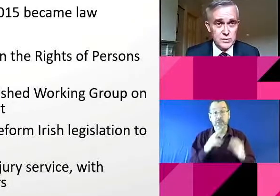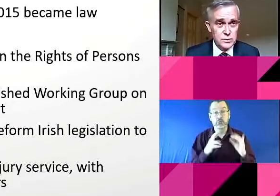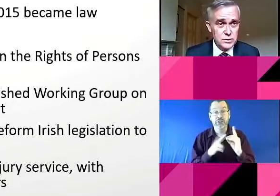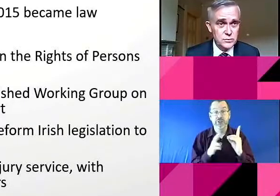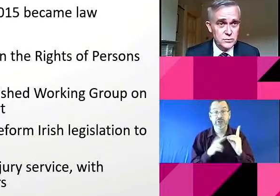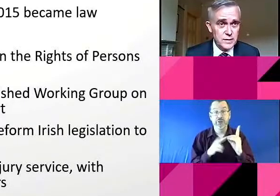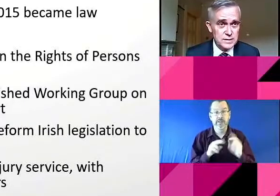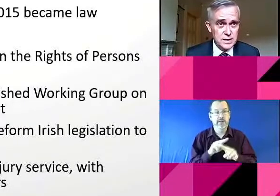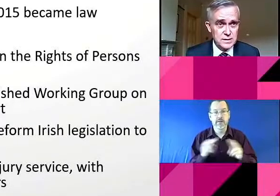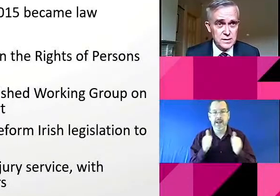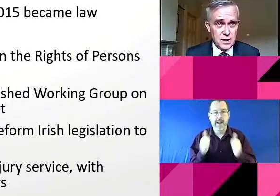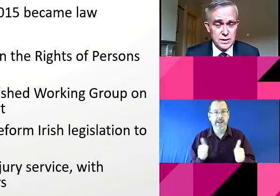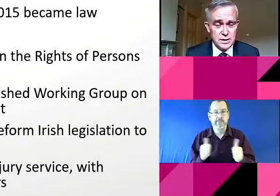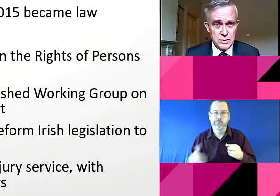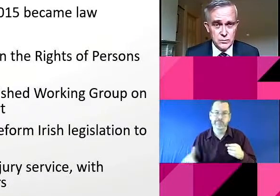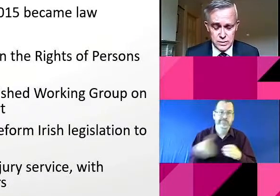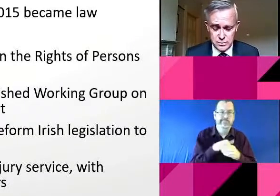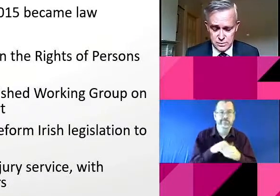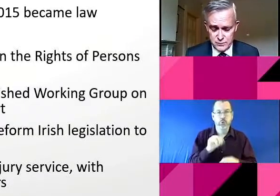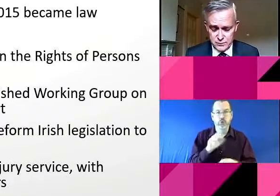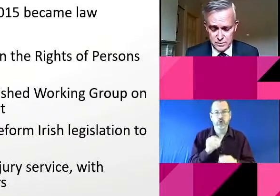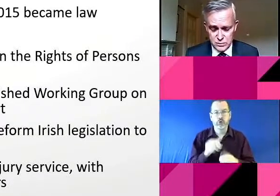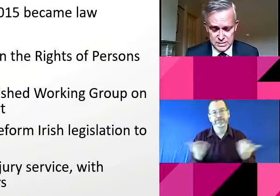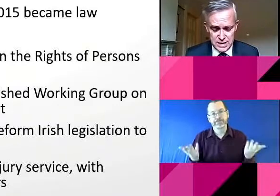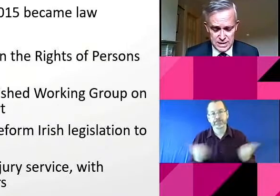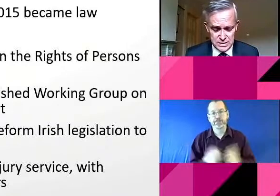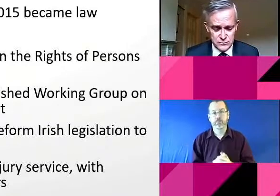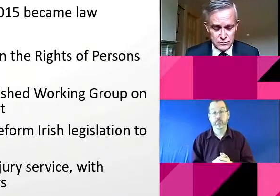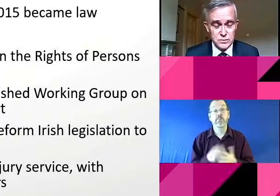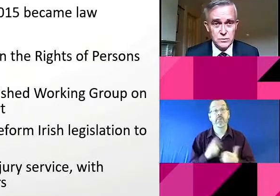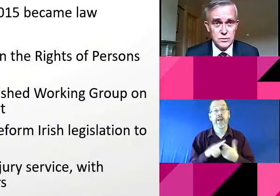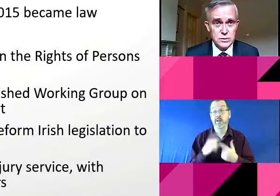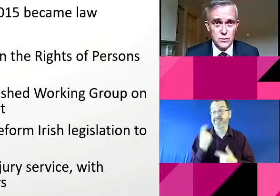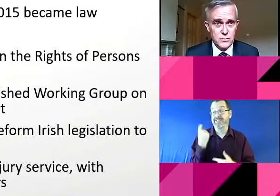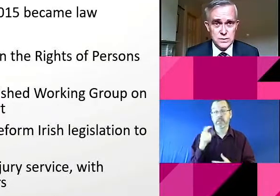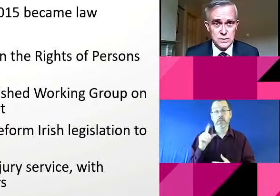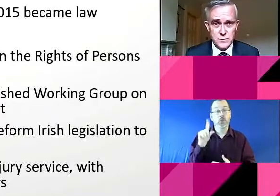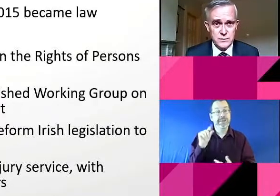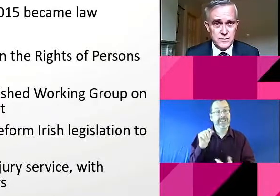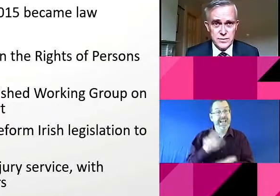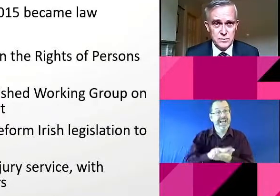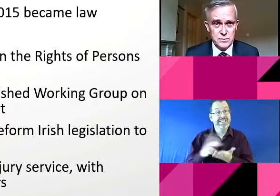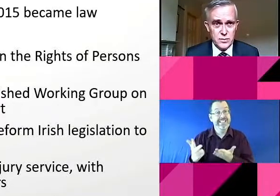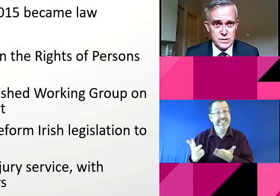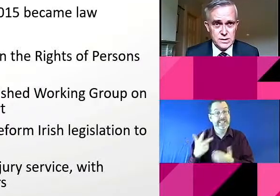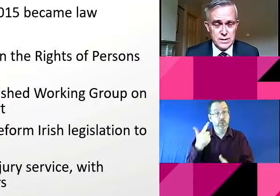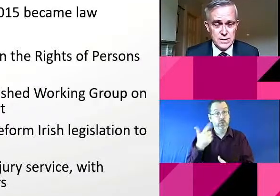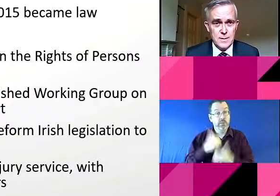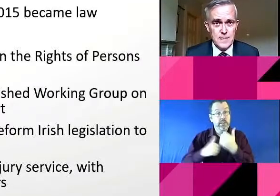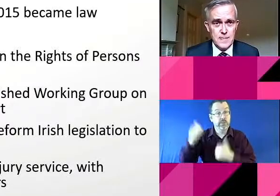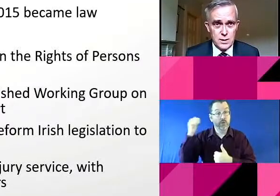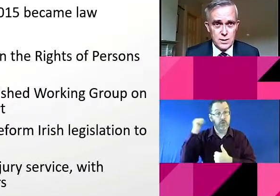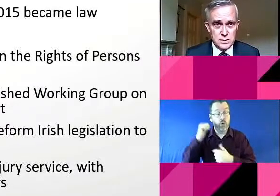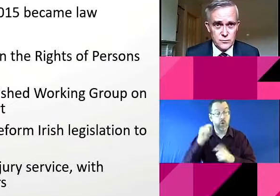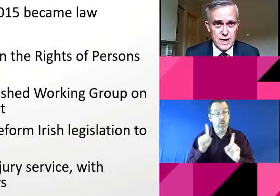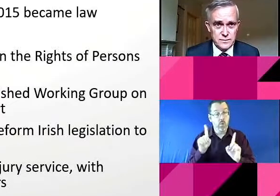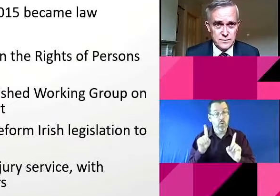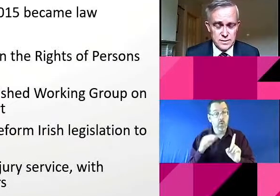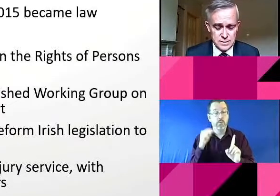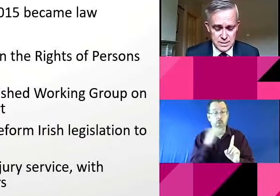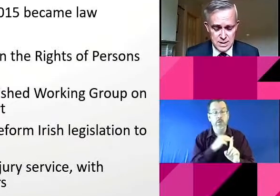And then there were two events that I note here from 2018, from 2 years ago. First of all, very importantly,